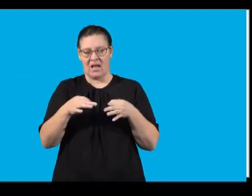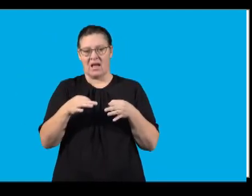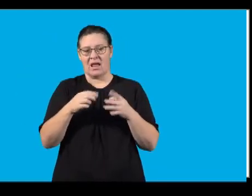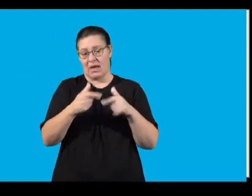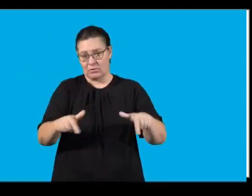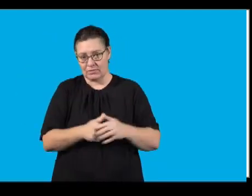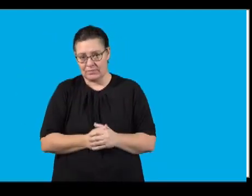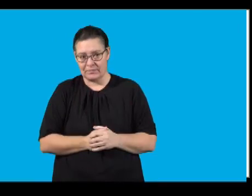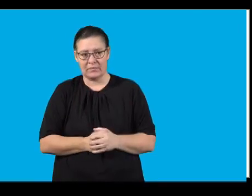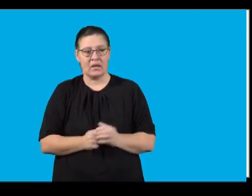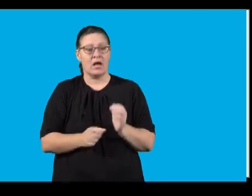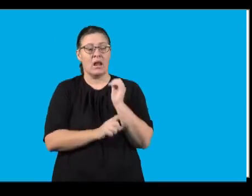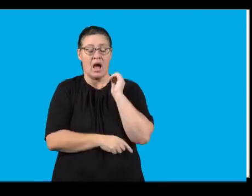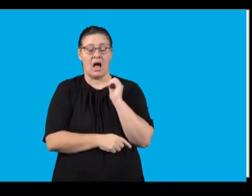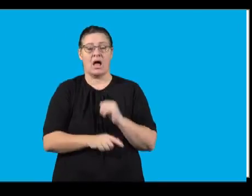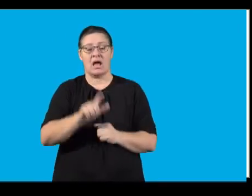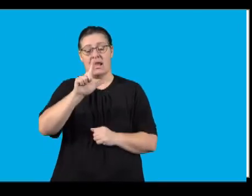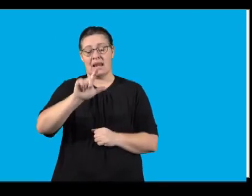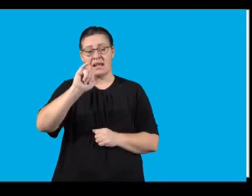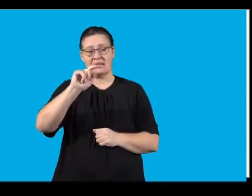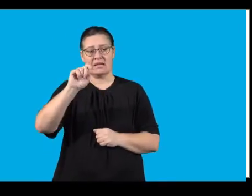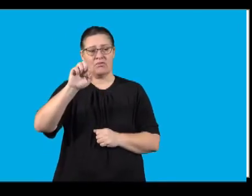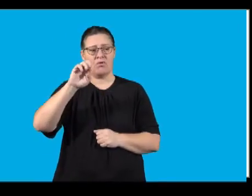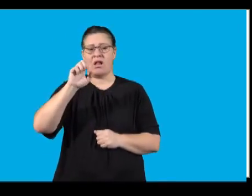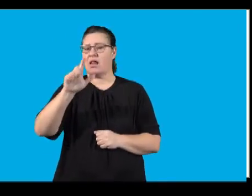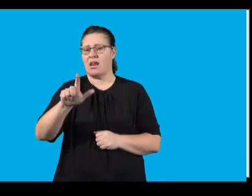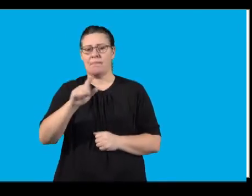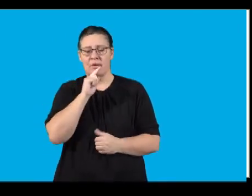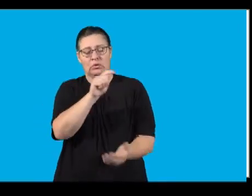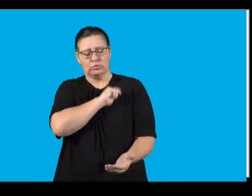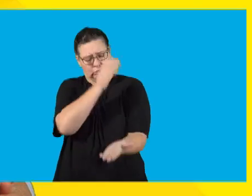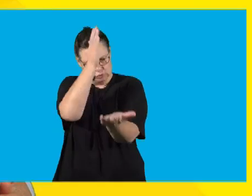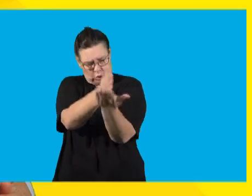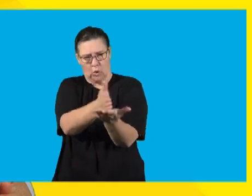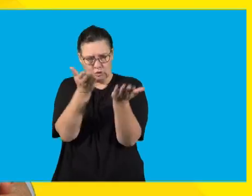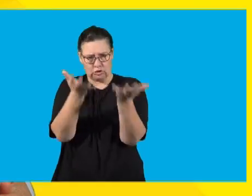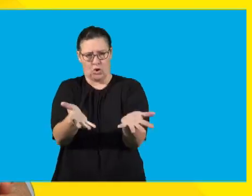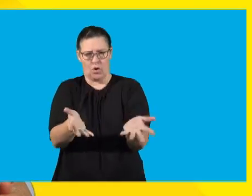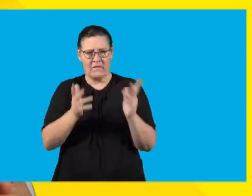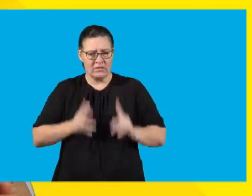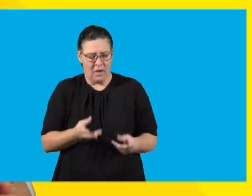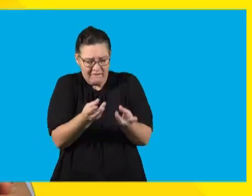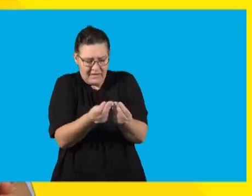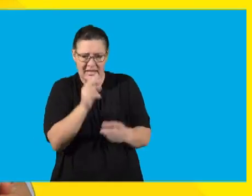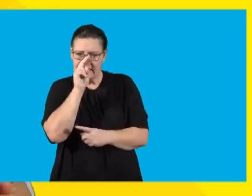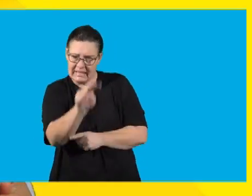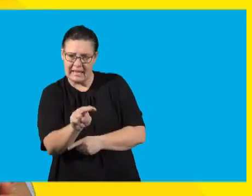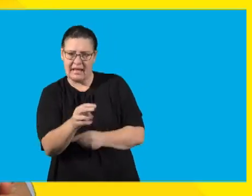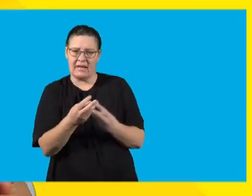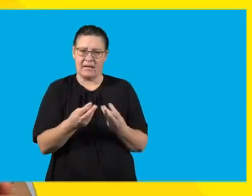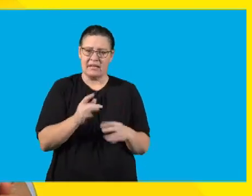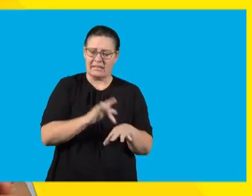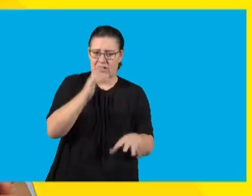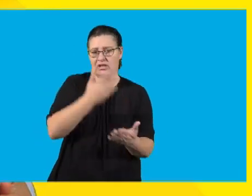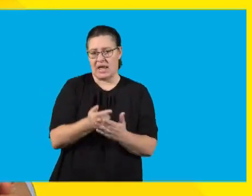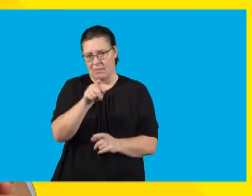then our last word is literal. It's the most basic sense of the word. So the physical, the tangible, what we can see